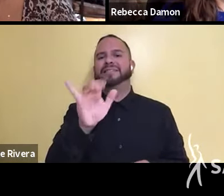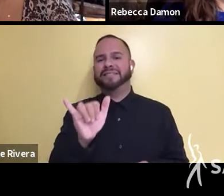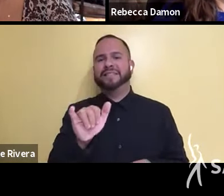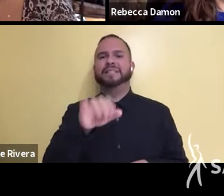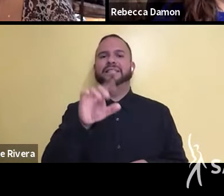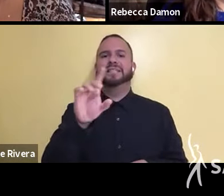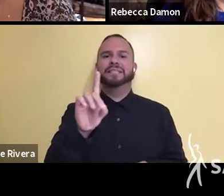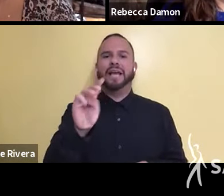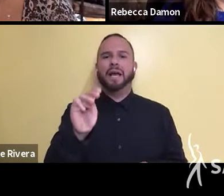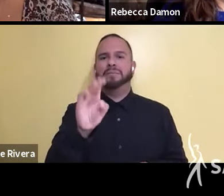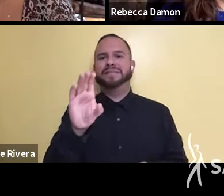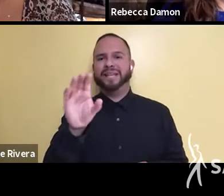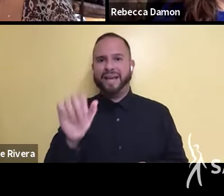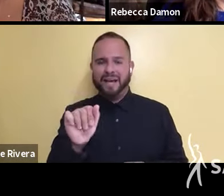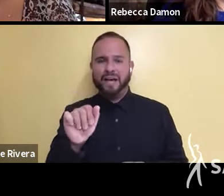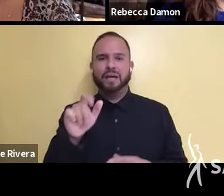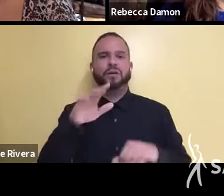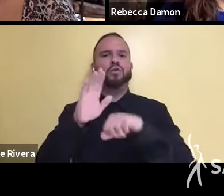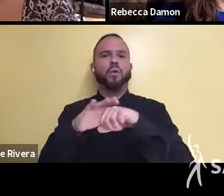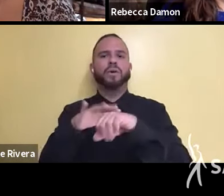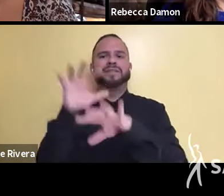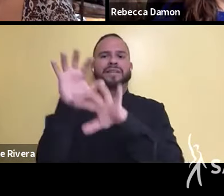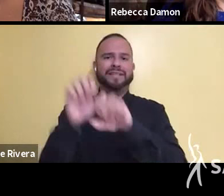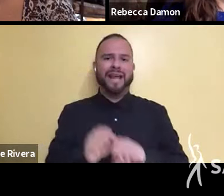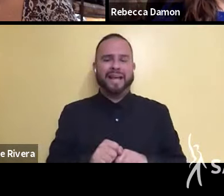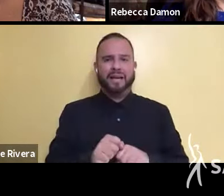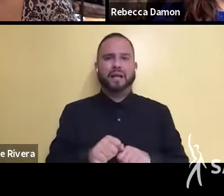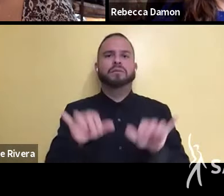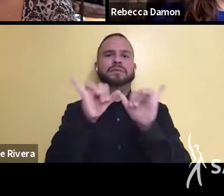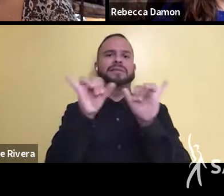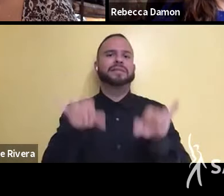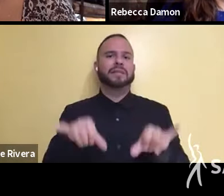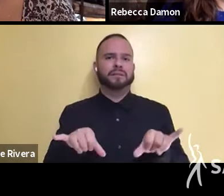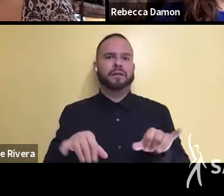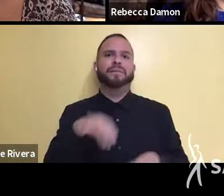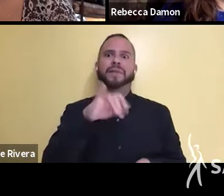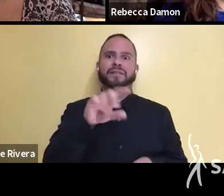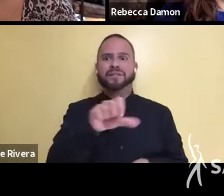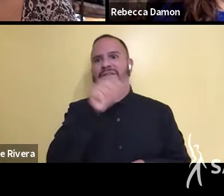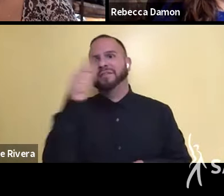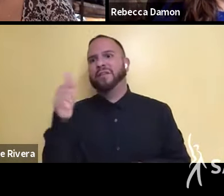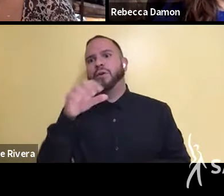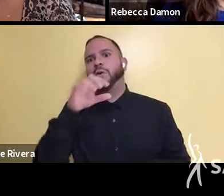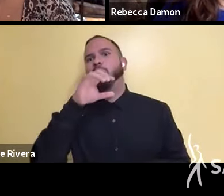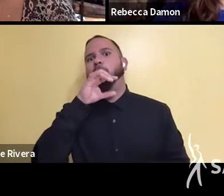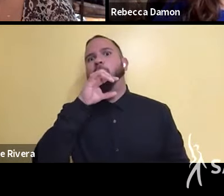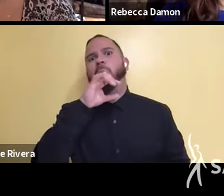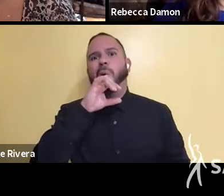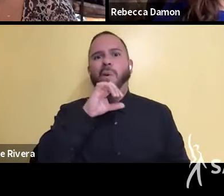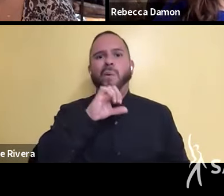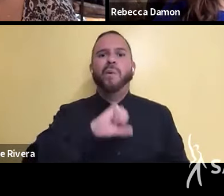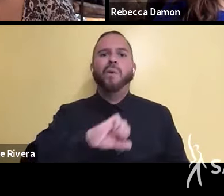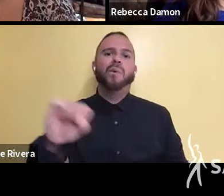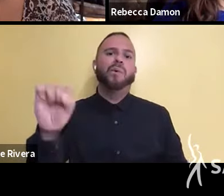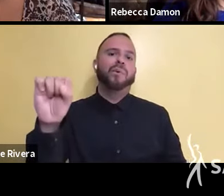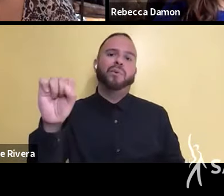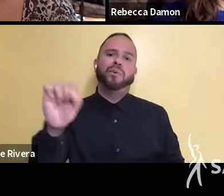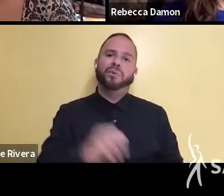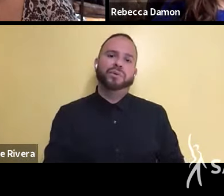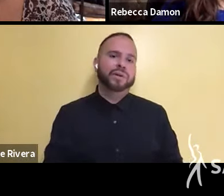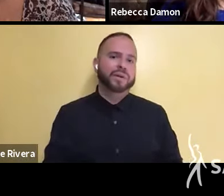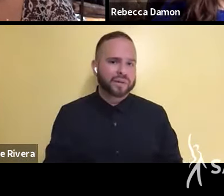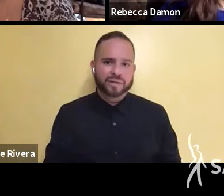DMCA's notice and takedown system, which of course is another ancient kind of challenge